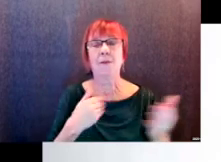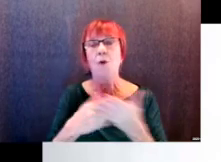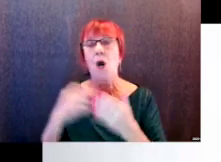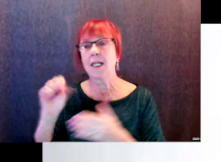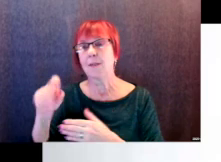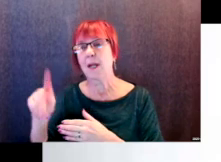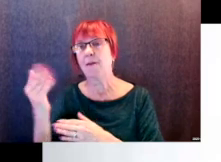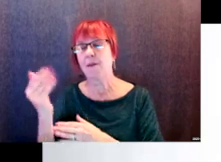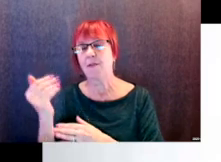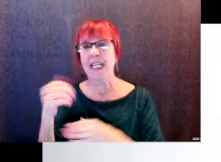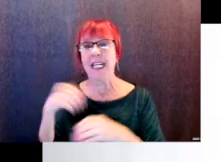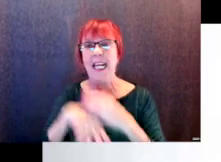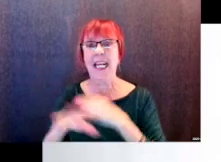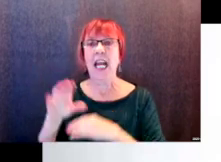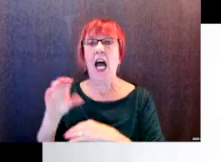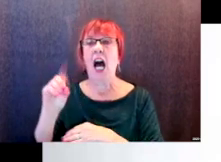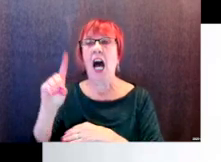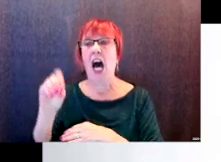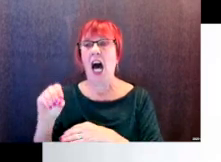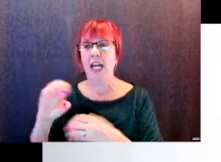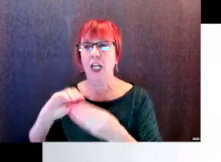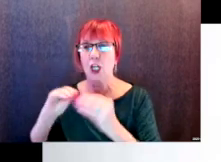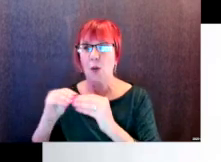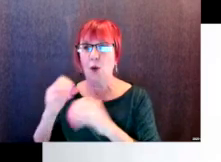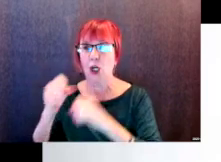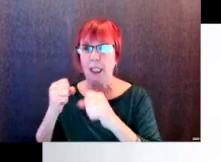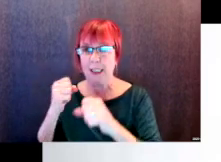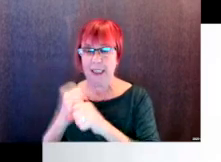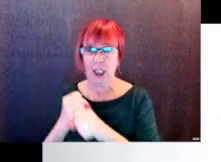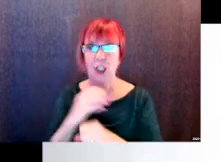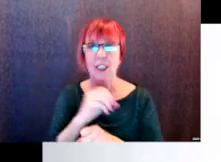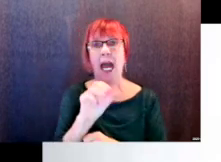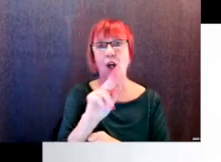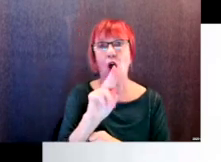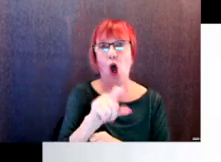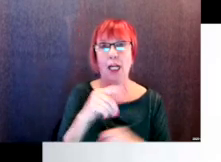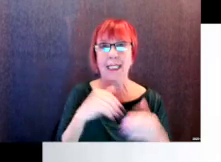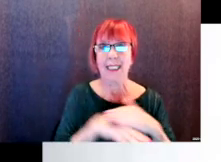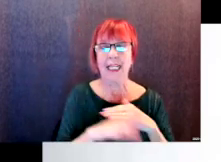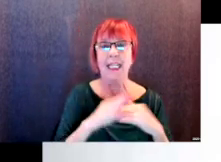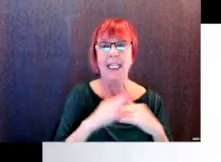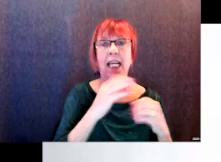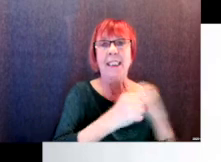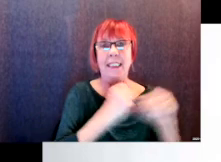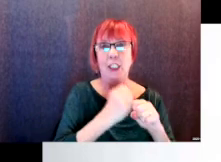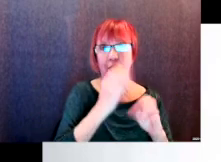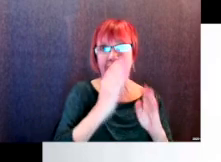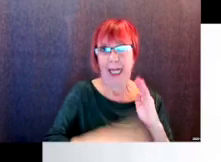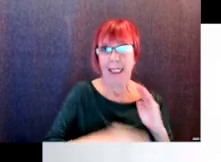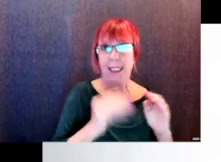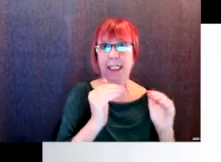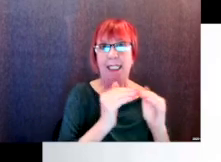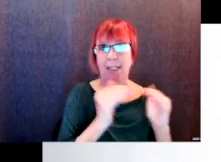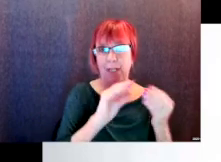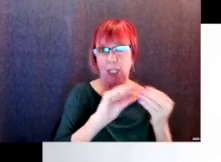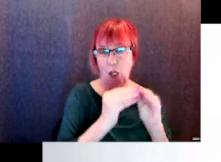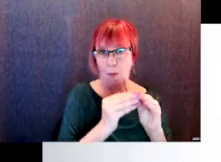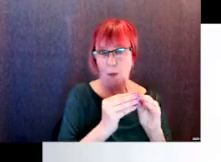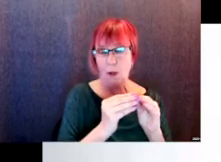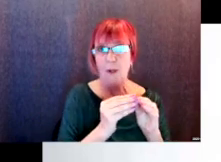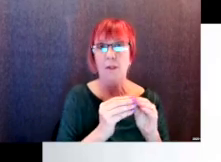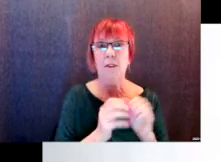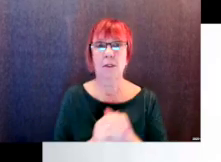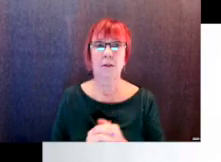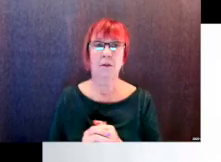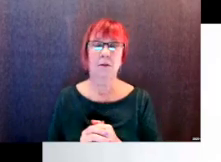we stick to our timeline to get the dollars out the door quickly to program administrators, and eventually